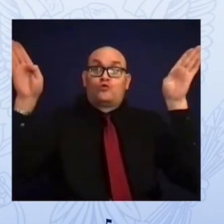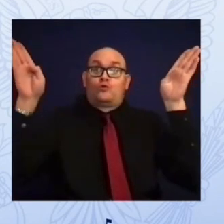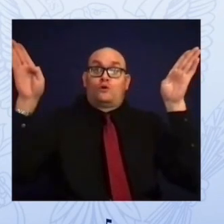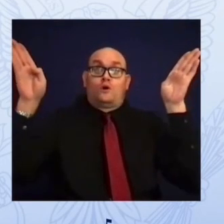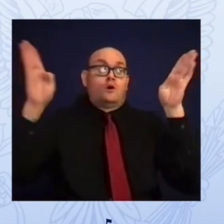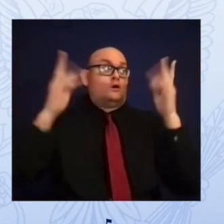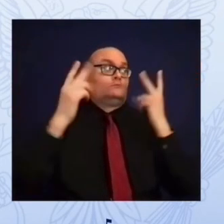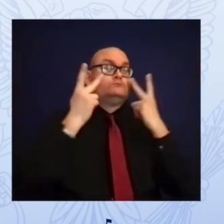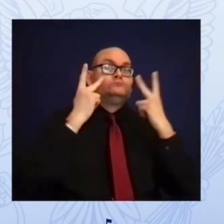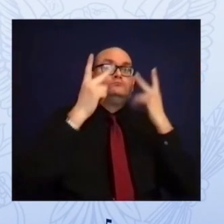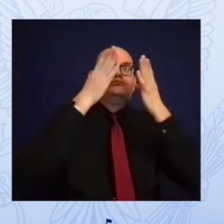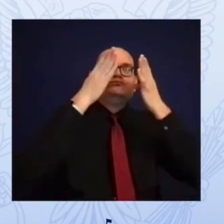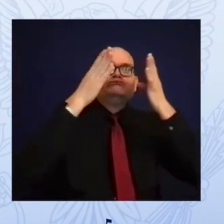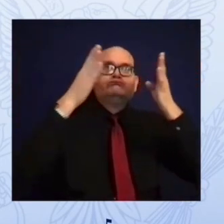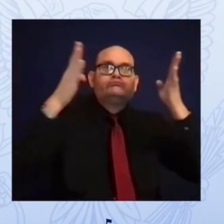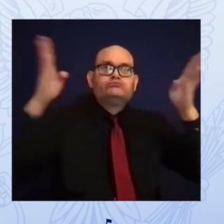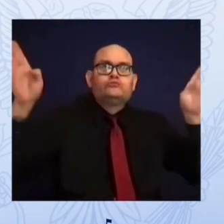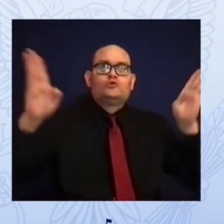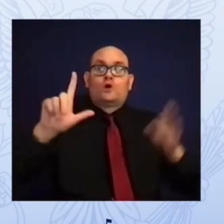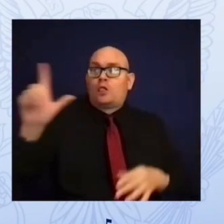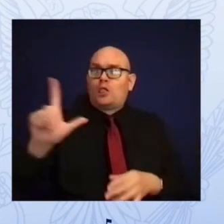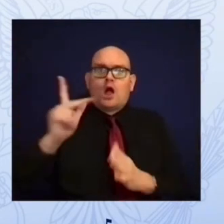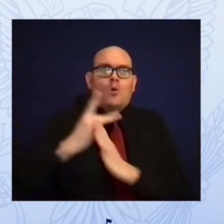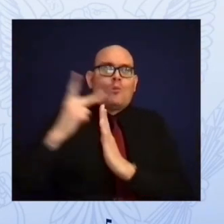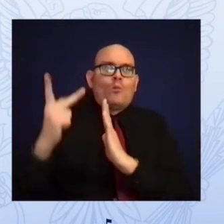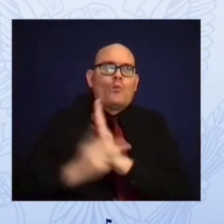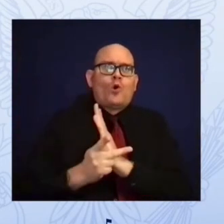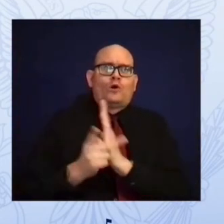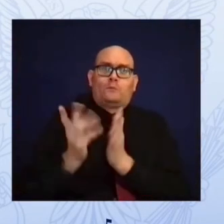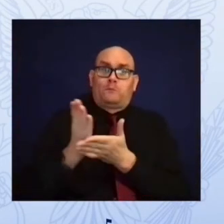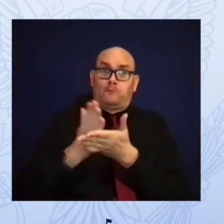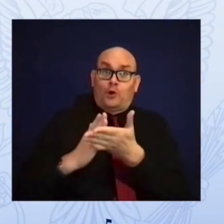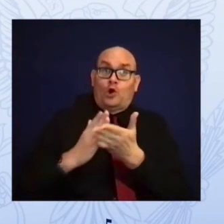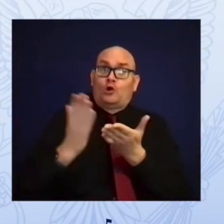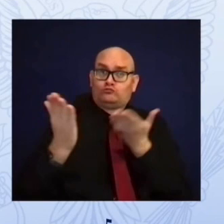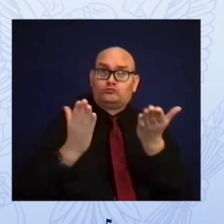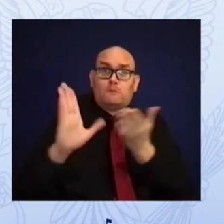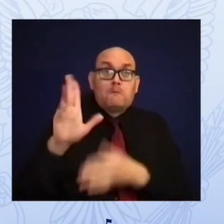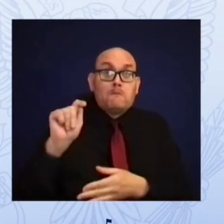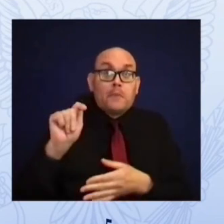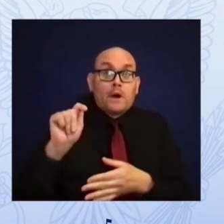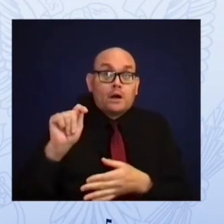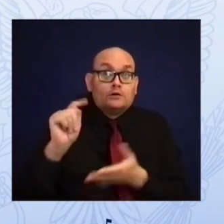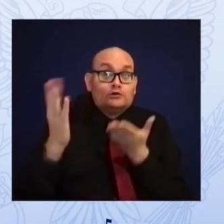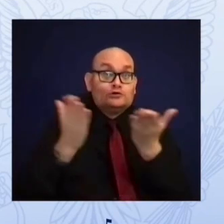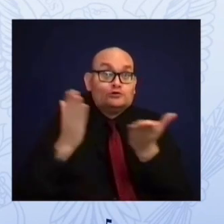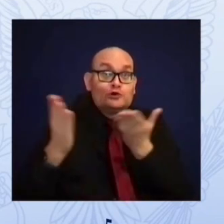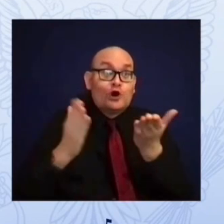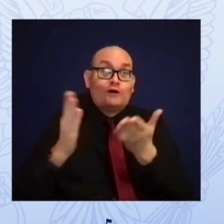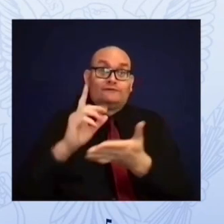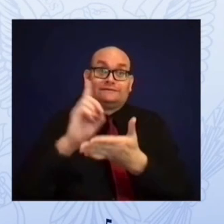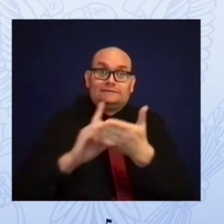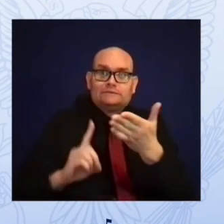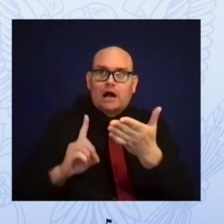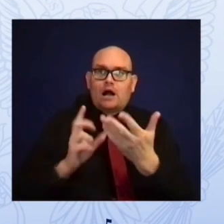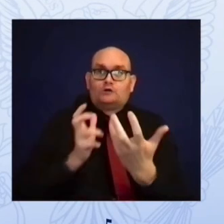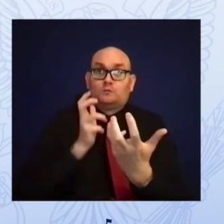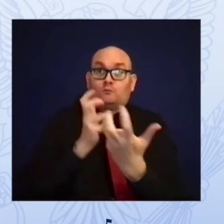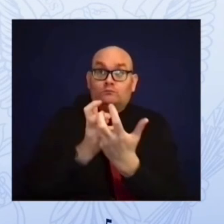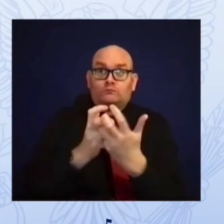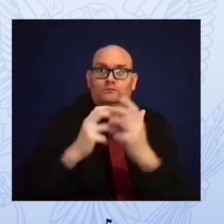The thriving library system, where one mantra is books are just the beginning, is a significant driver in the residents' quality of